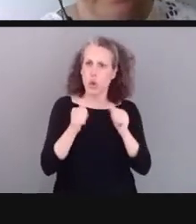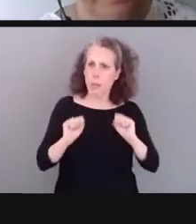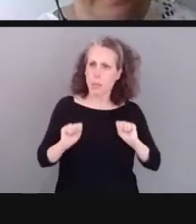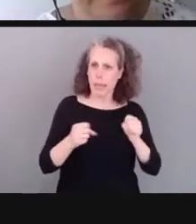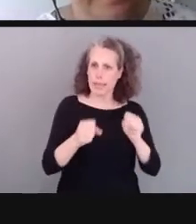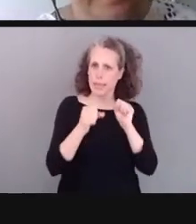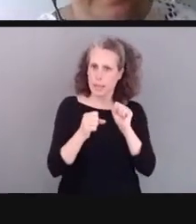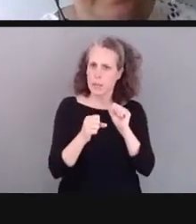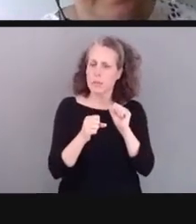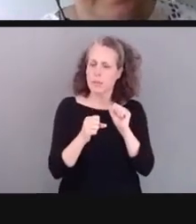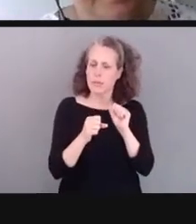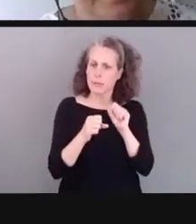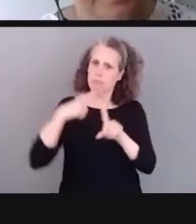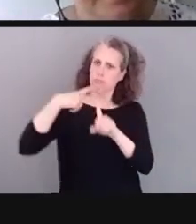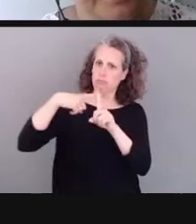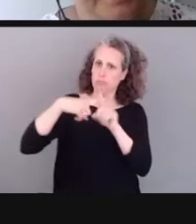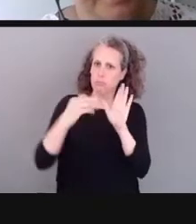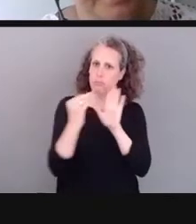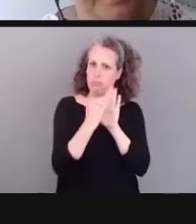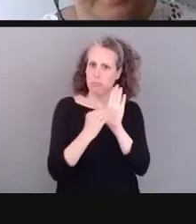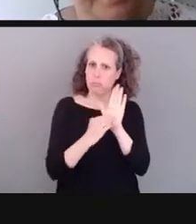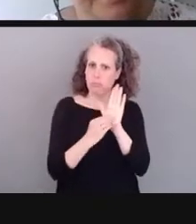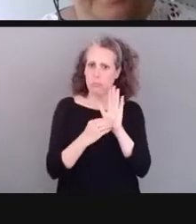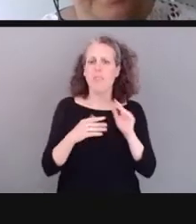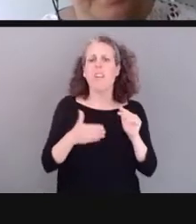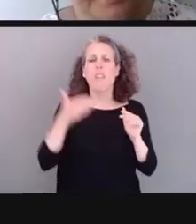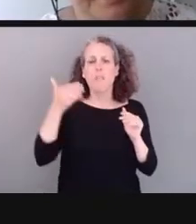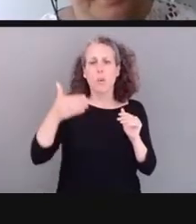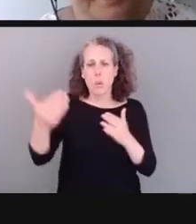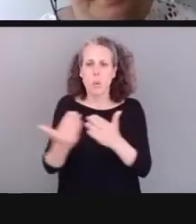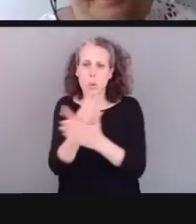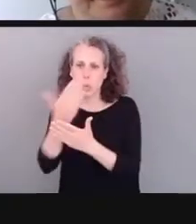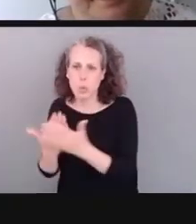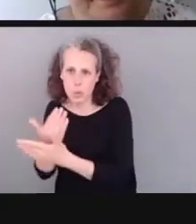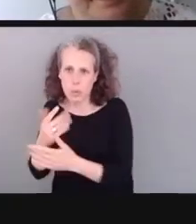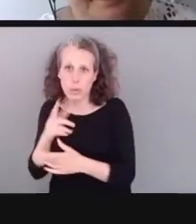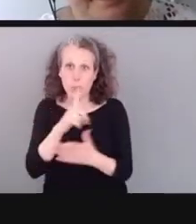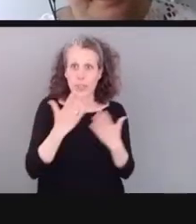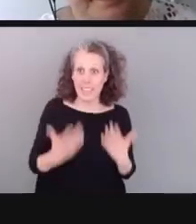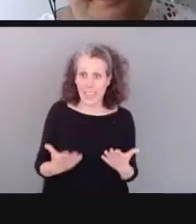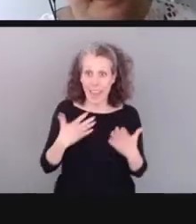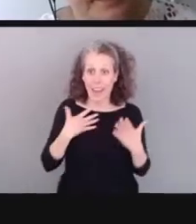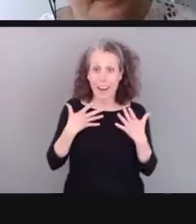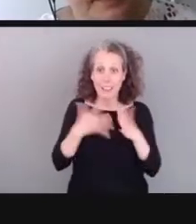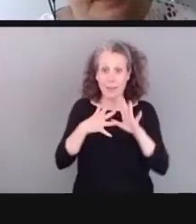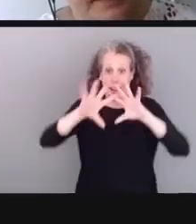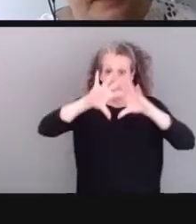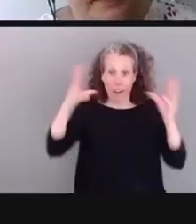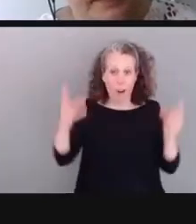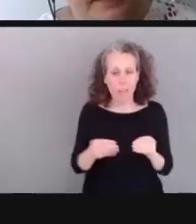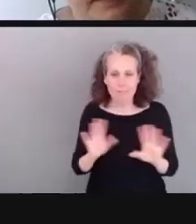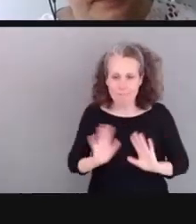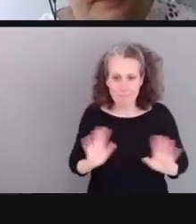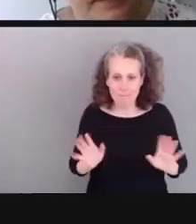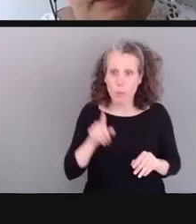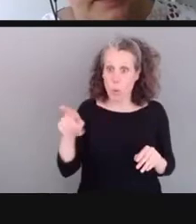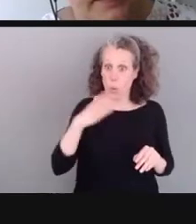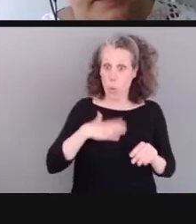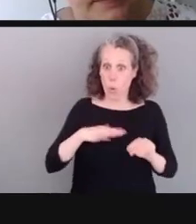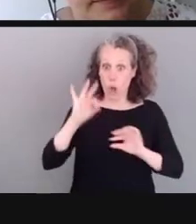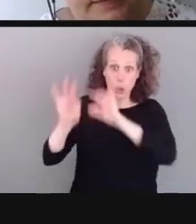and more will come. And well, obviously we can't present more, but if you have questions on that, we are happy